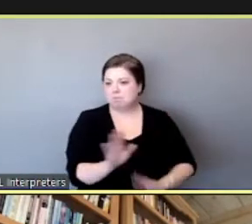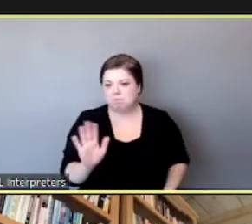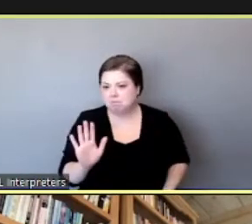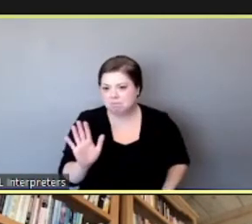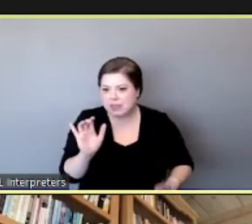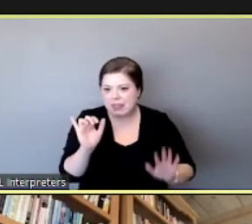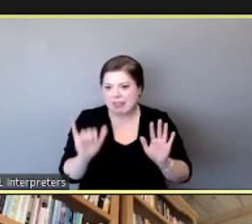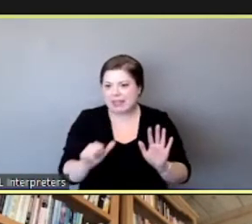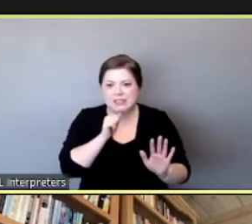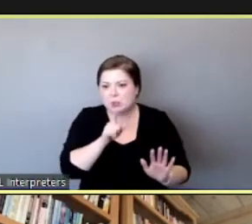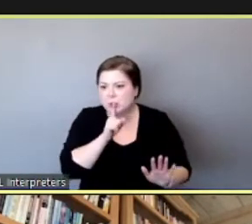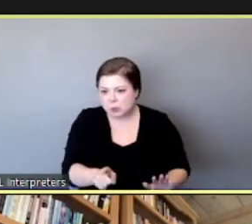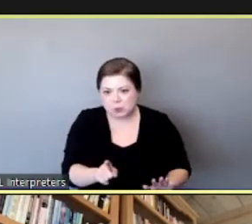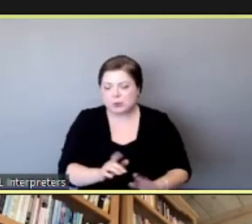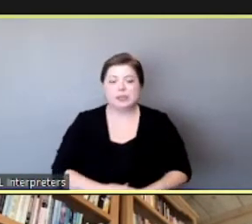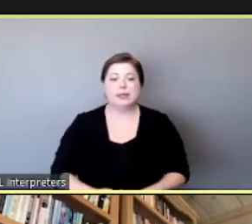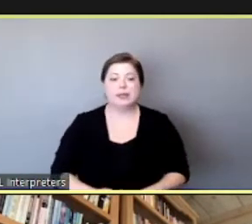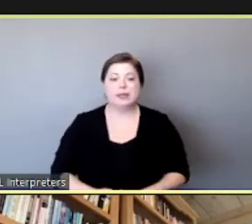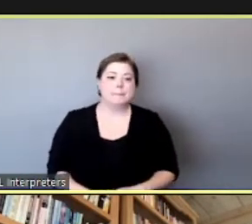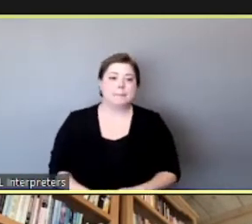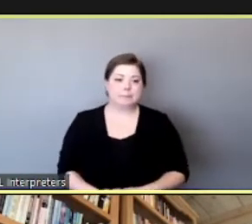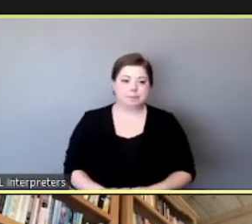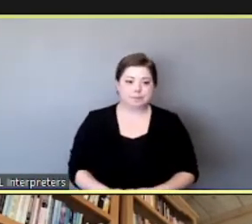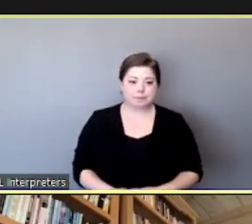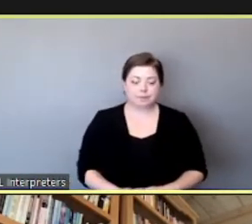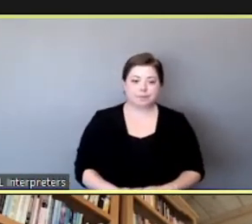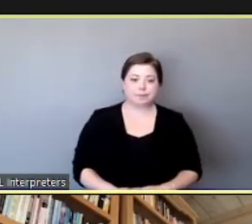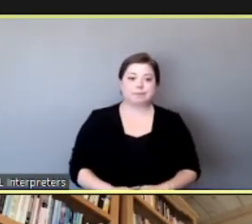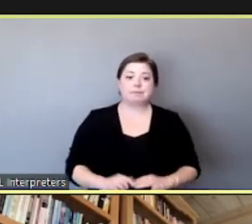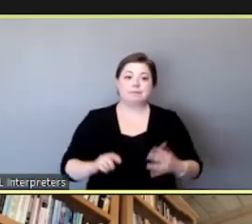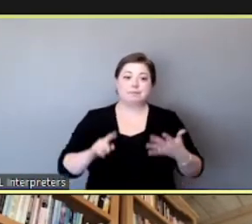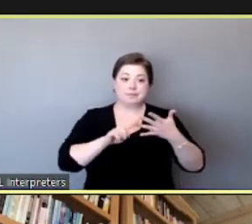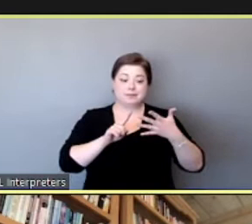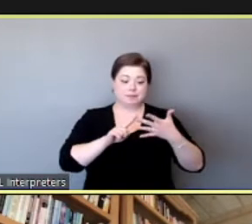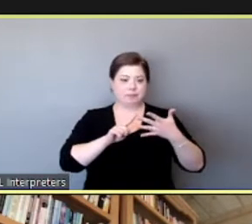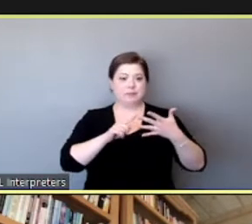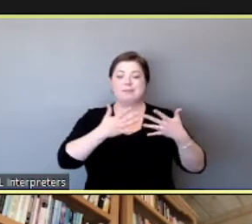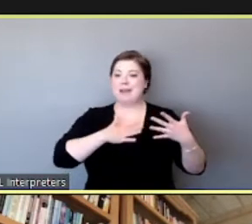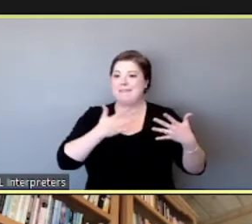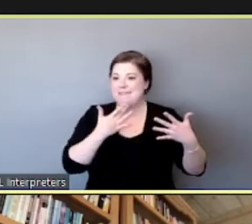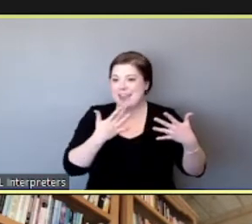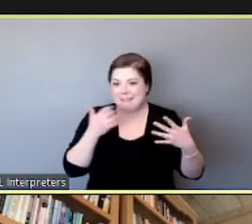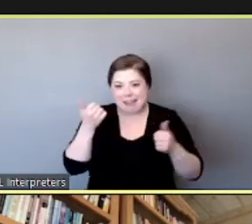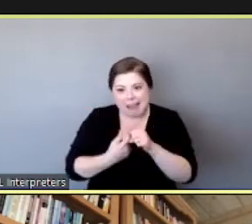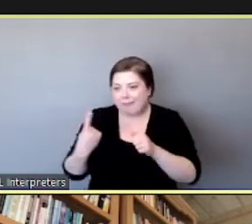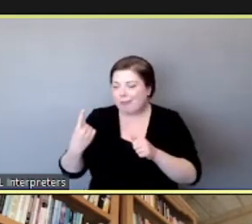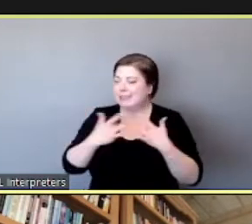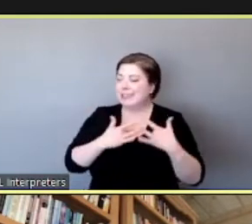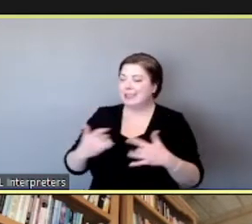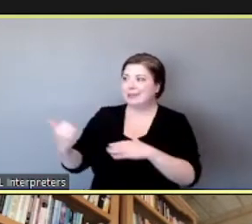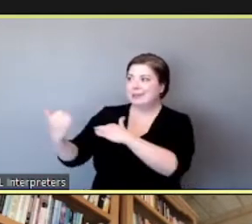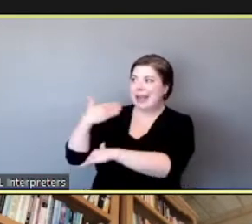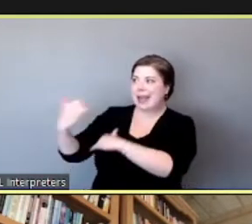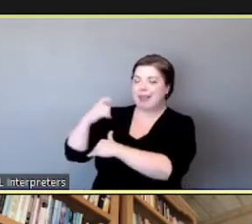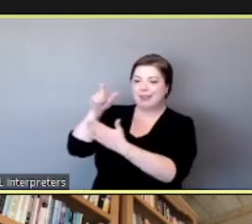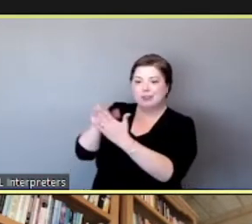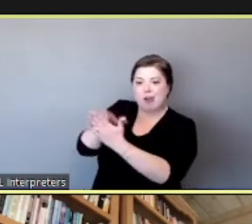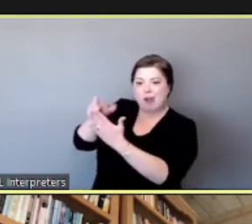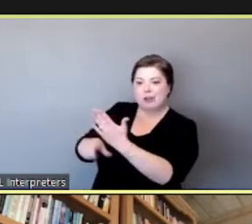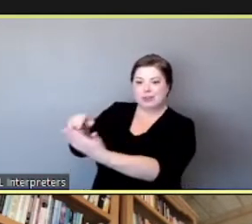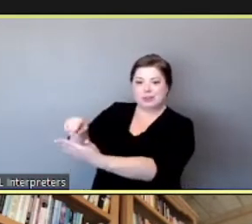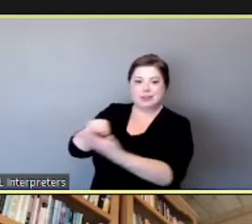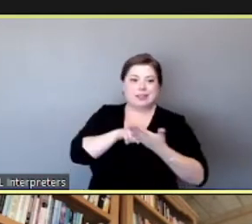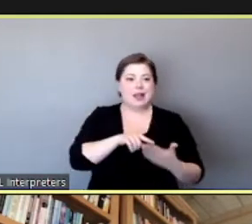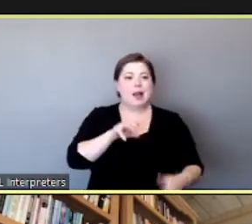not true. Here's my favorite. Everyone sends me this article. Masks trap